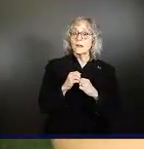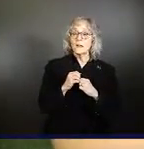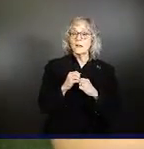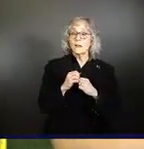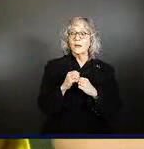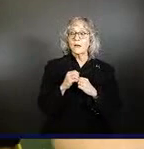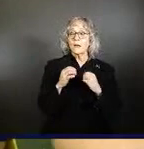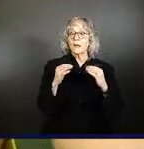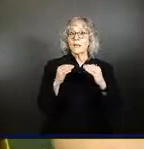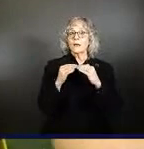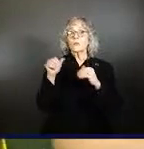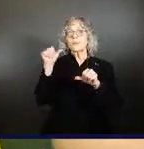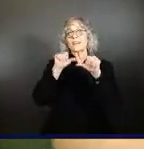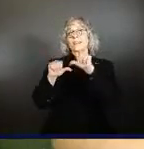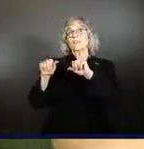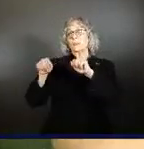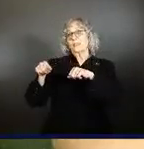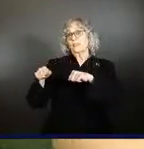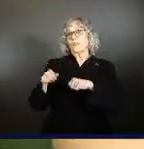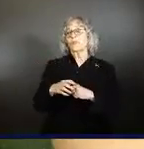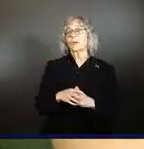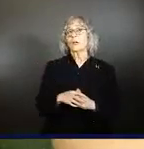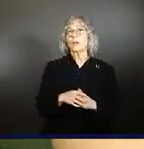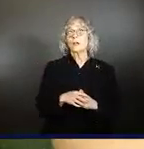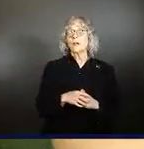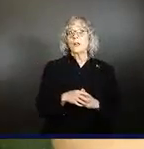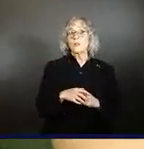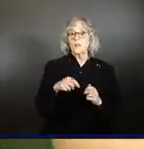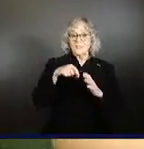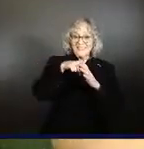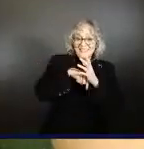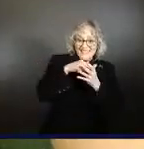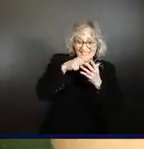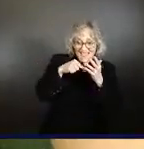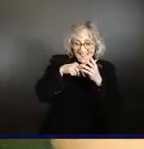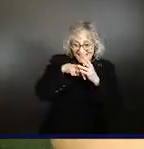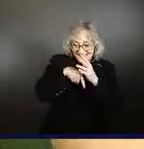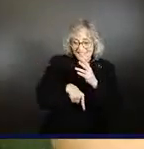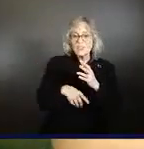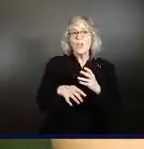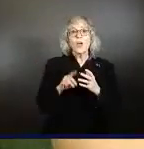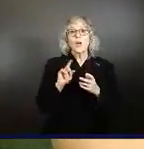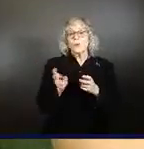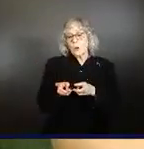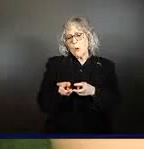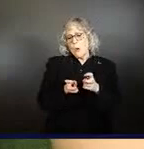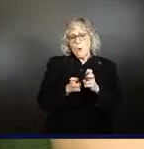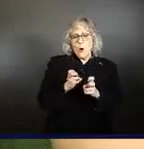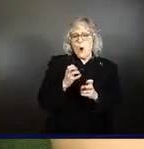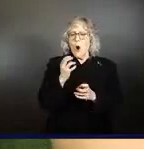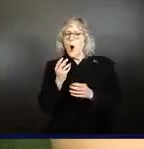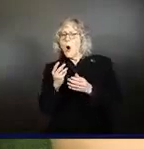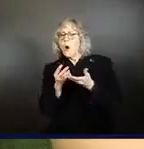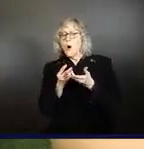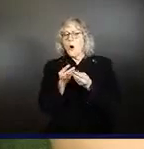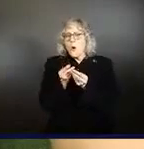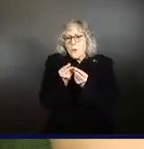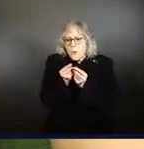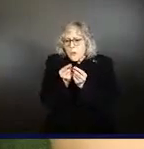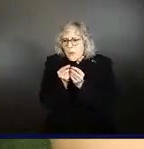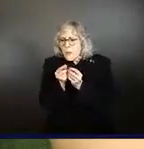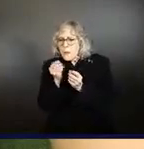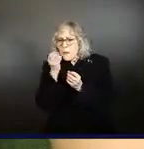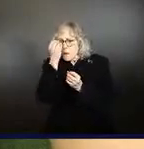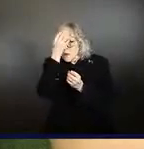equals scientific potential, because those details are where you extract all the nuance in the story and the